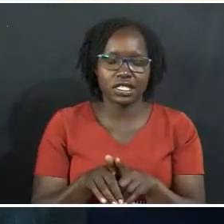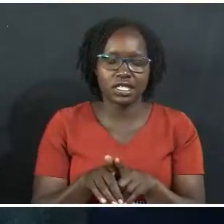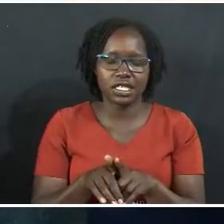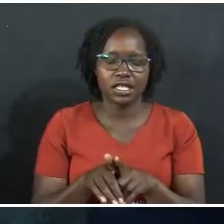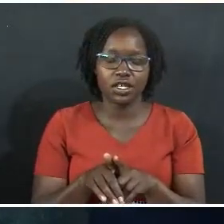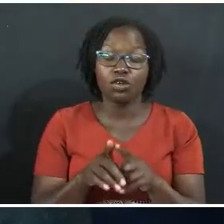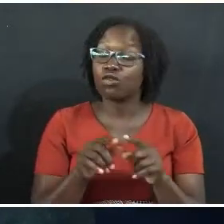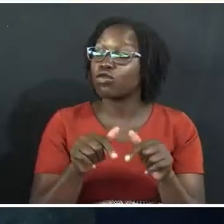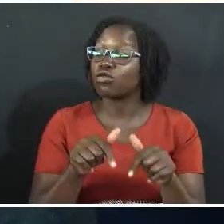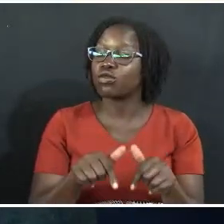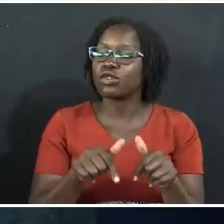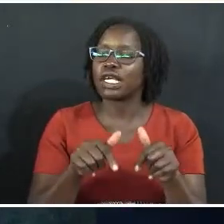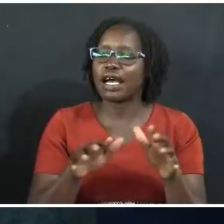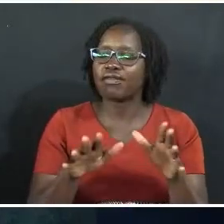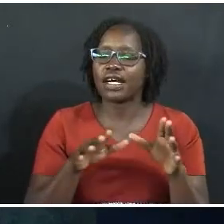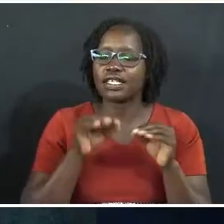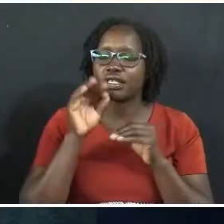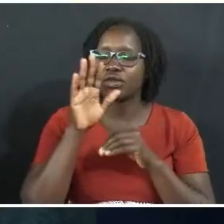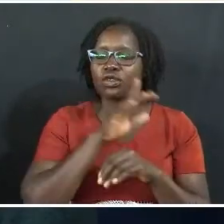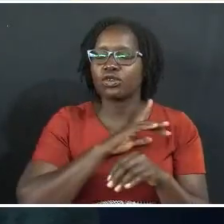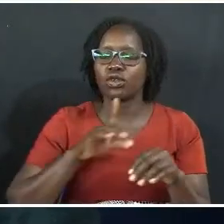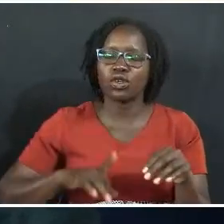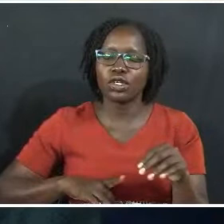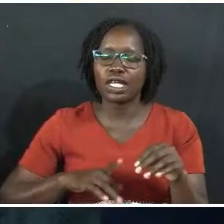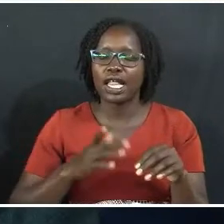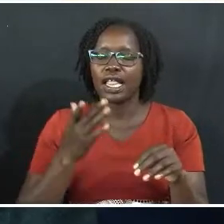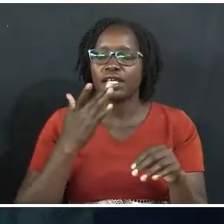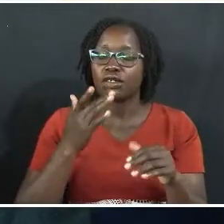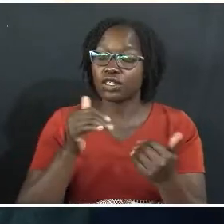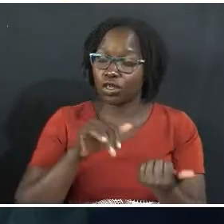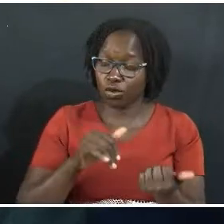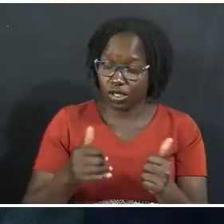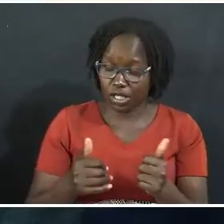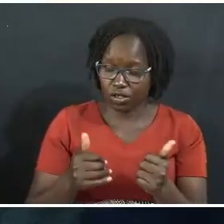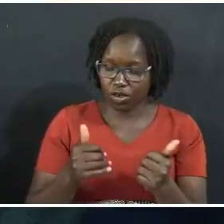whom today have accepted you, Lord, to test the waters of baptism.